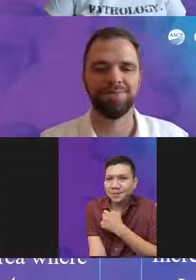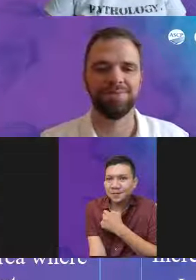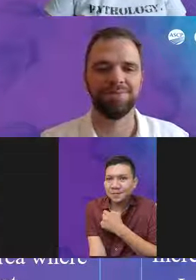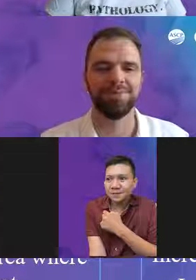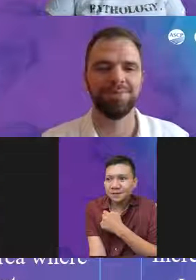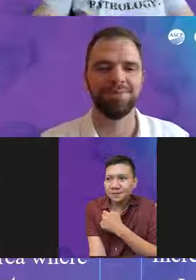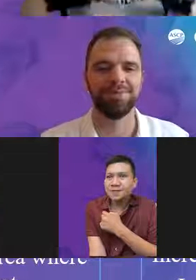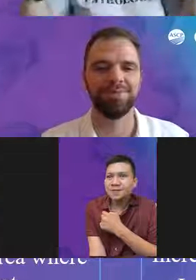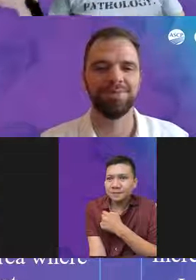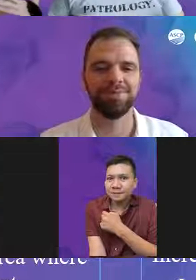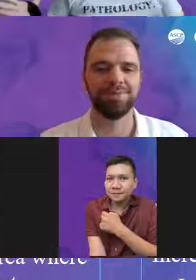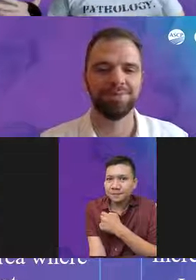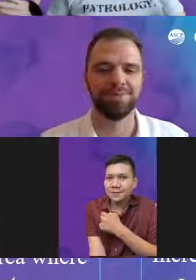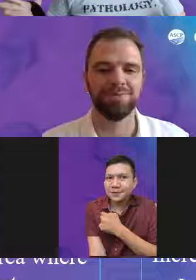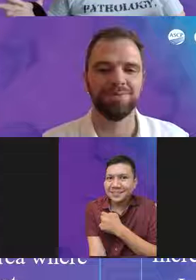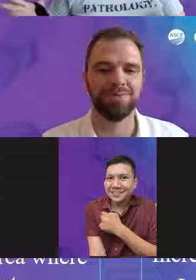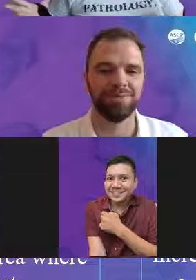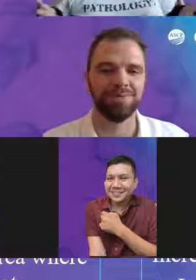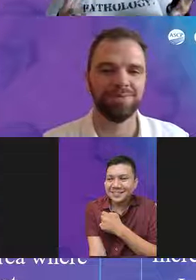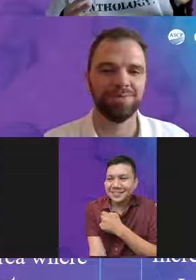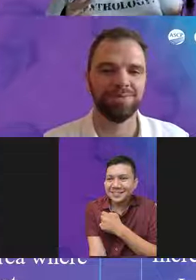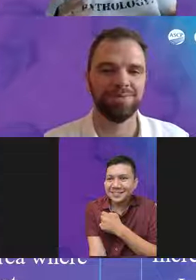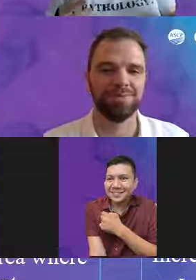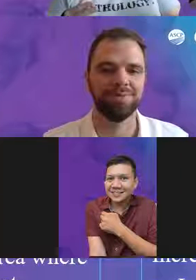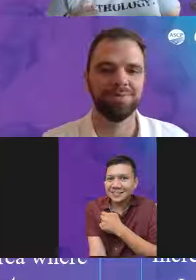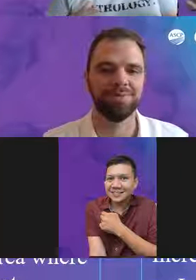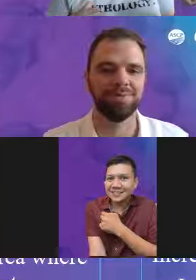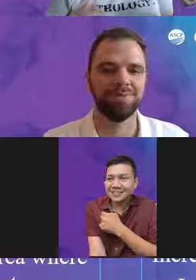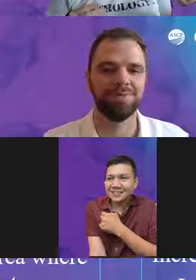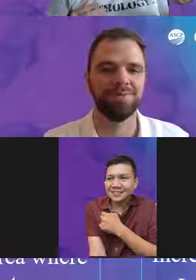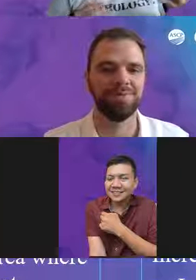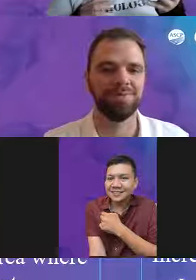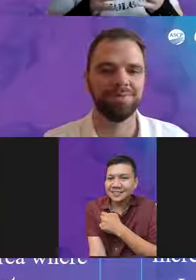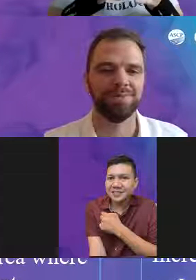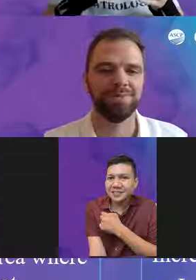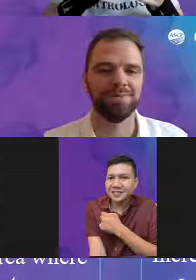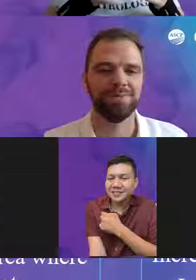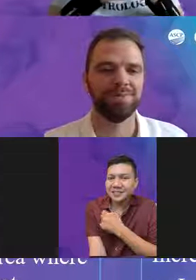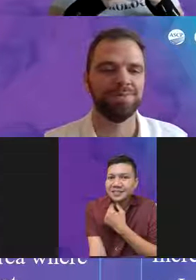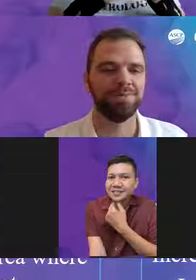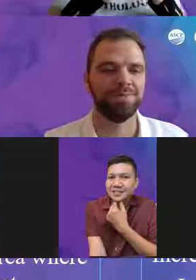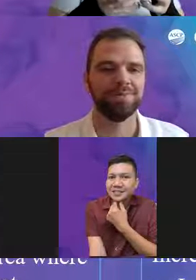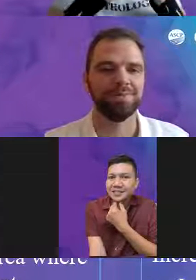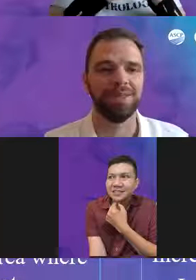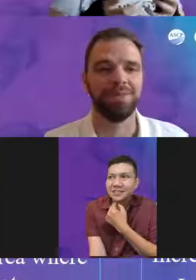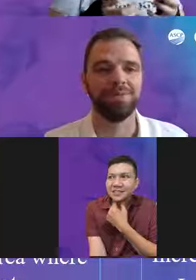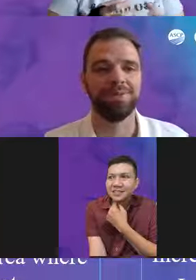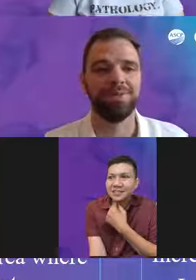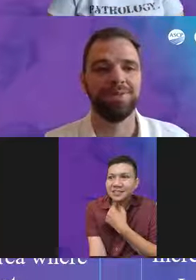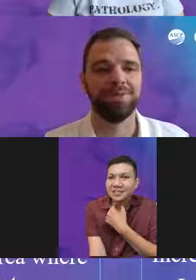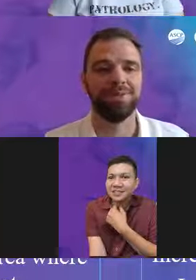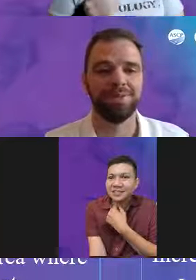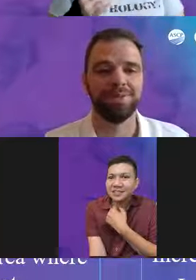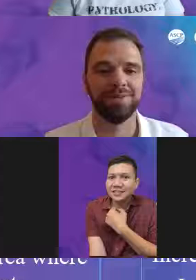the 20s in mass. You know, we started in the late 1800s, only really got going in the